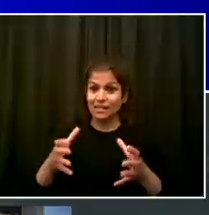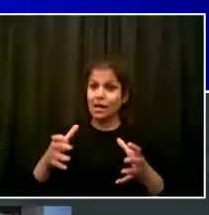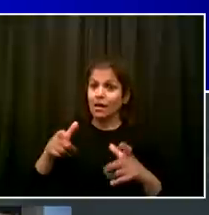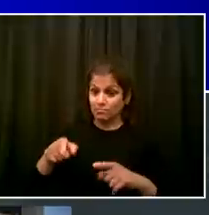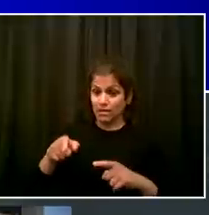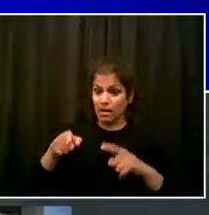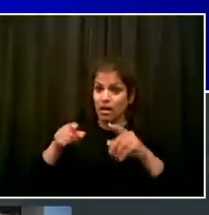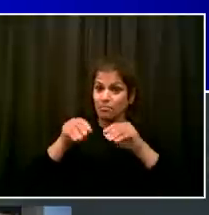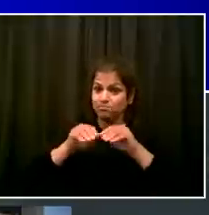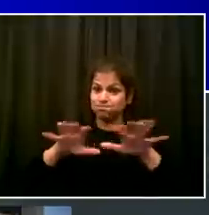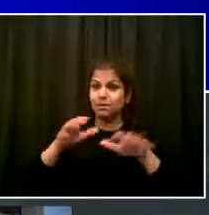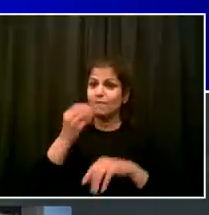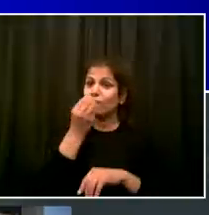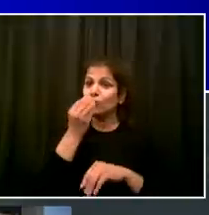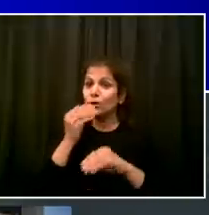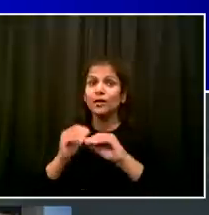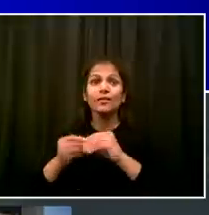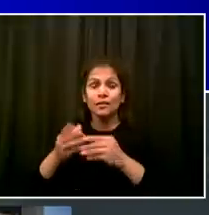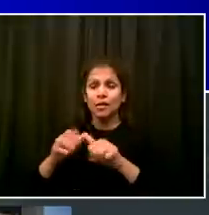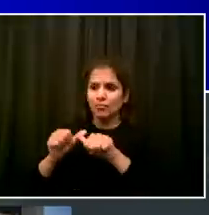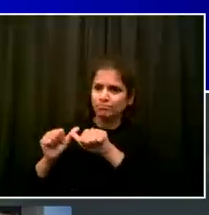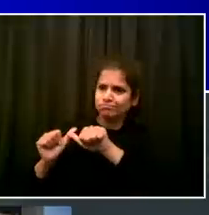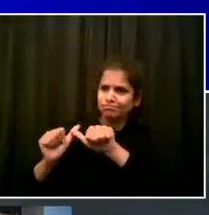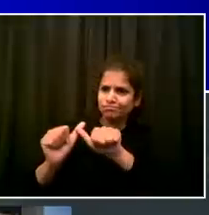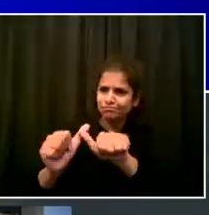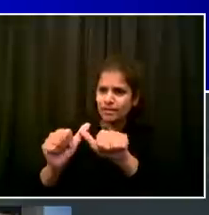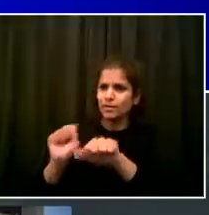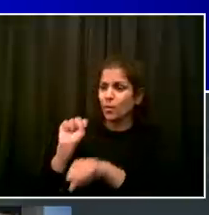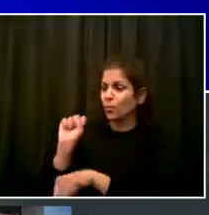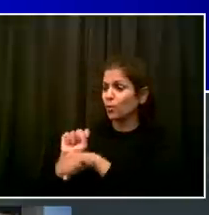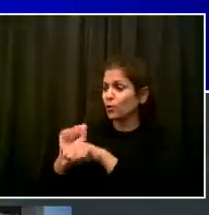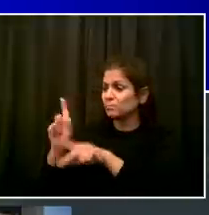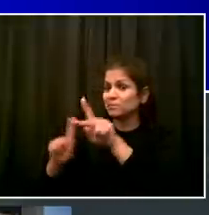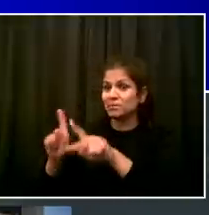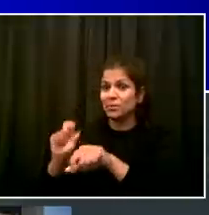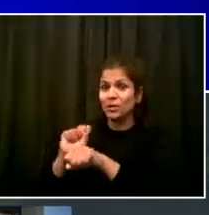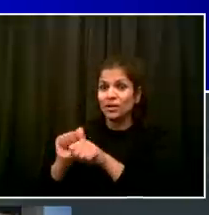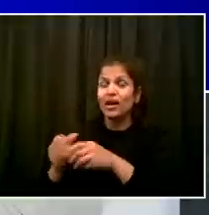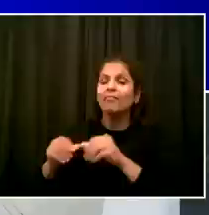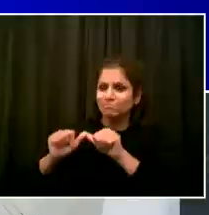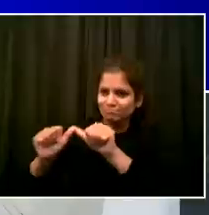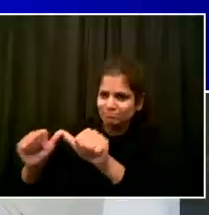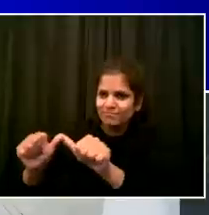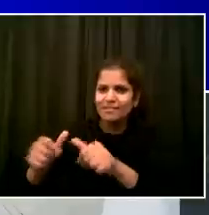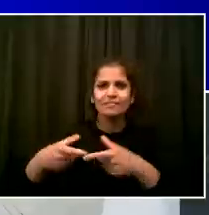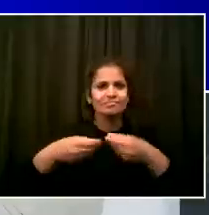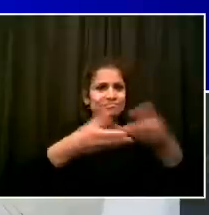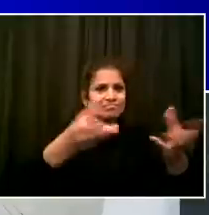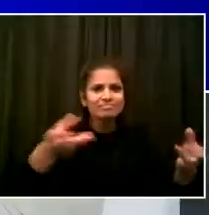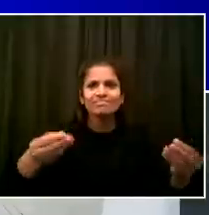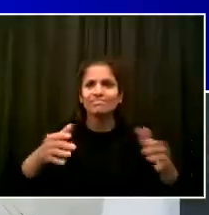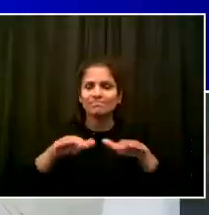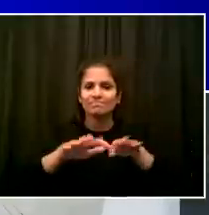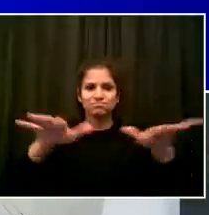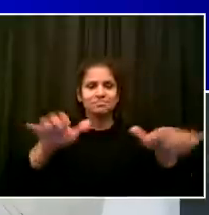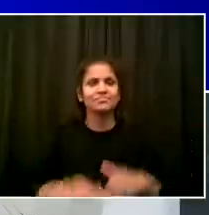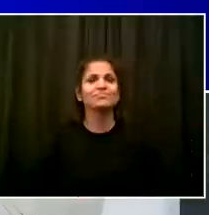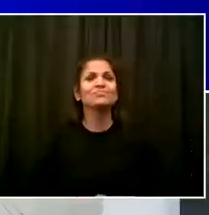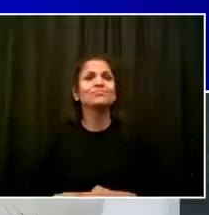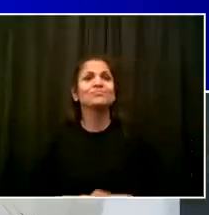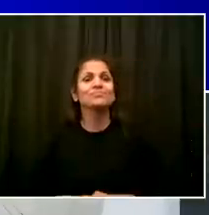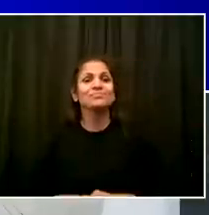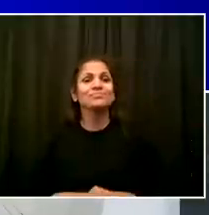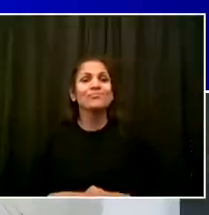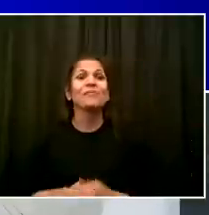Now, talking about another great nonprofit organization. I had an experience just yesterday with one, the New York Blood Center.